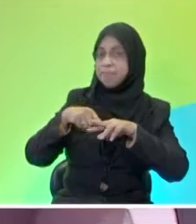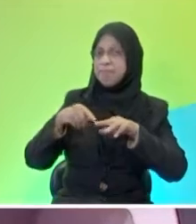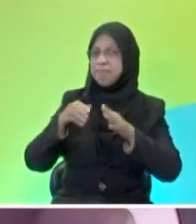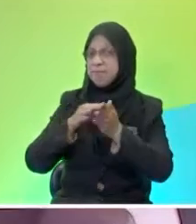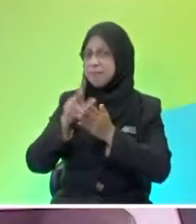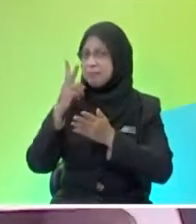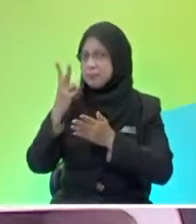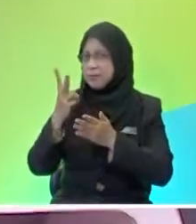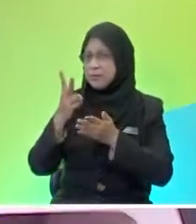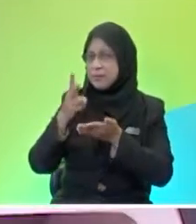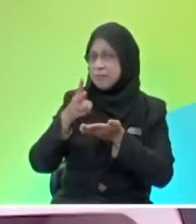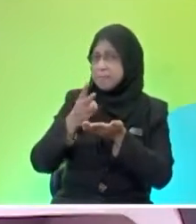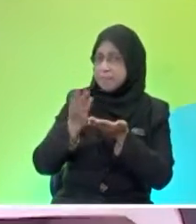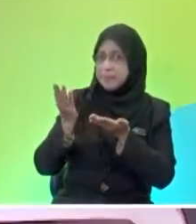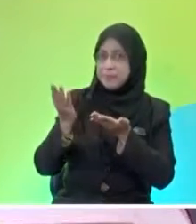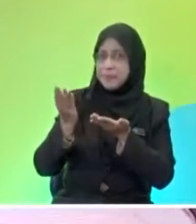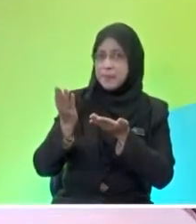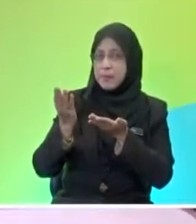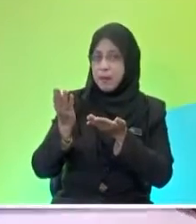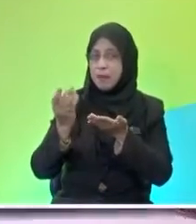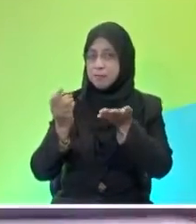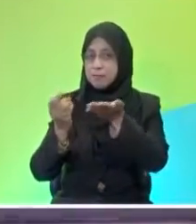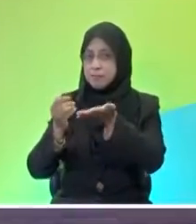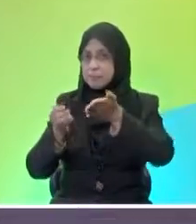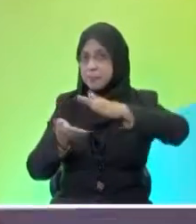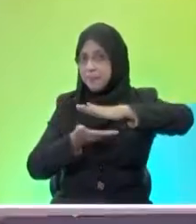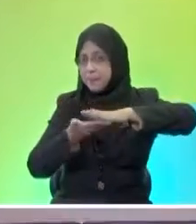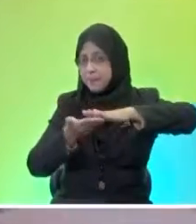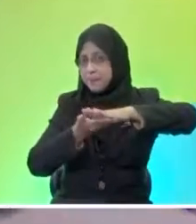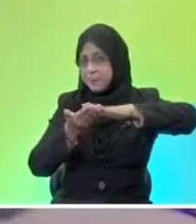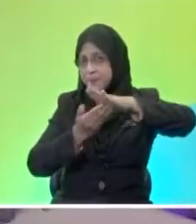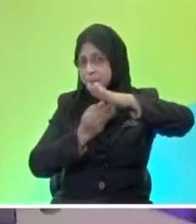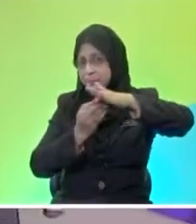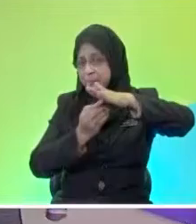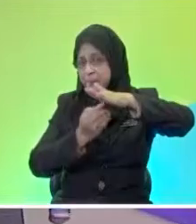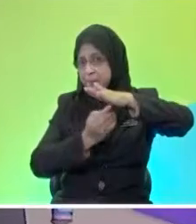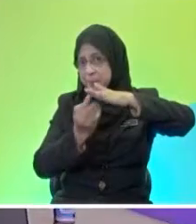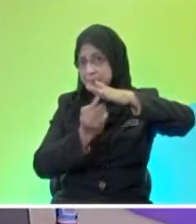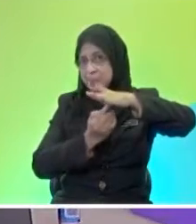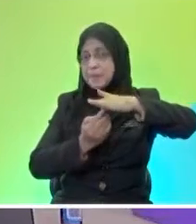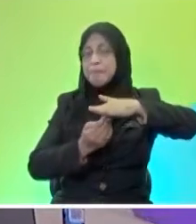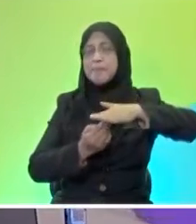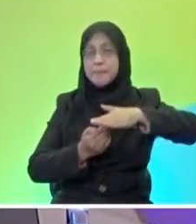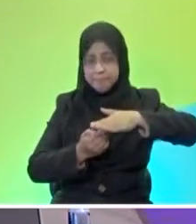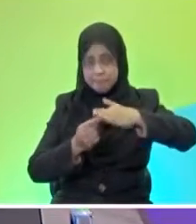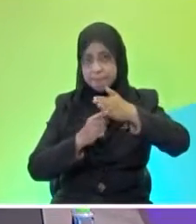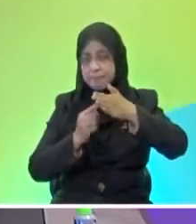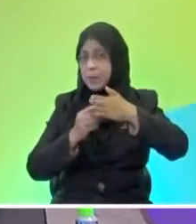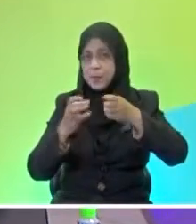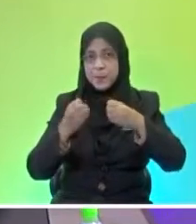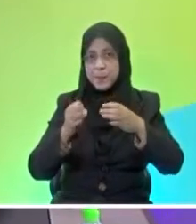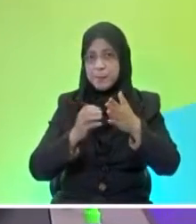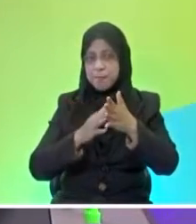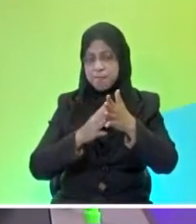can see clearly that the tread marks have already faded, right? Okay, the tread mark has already